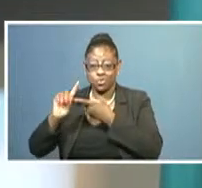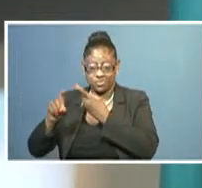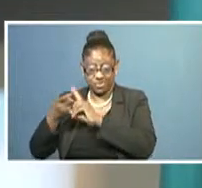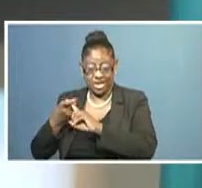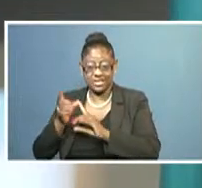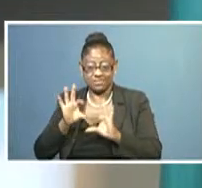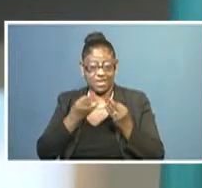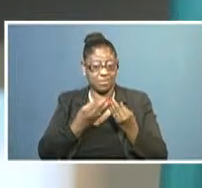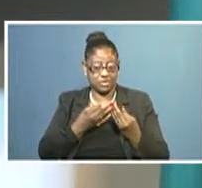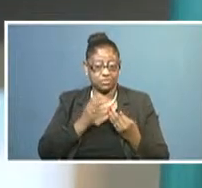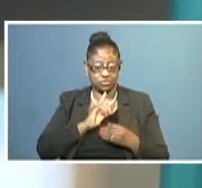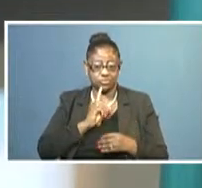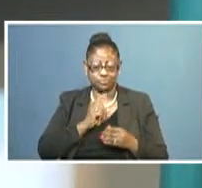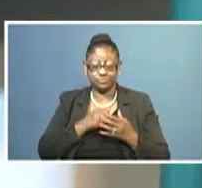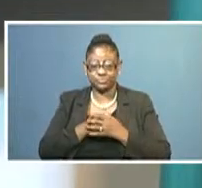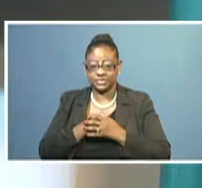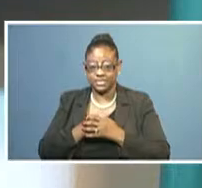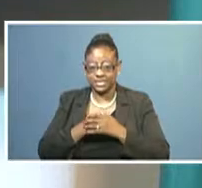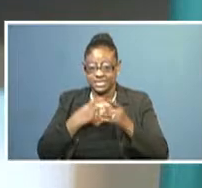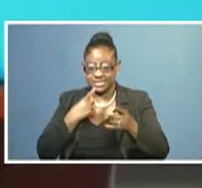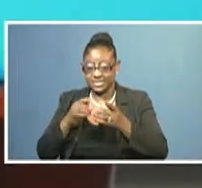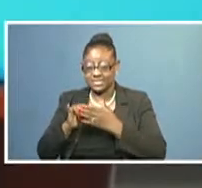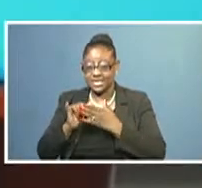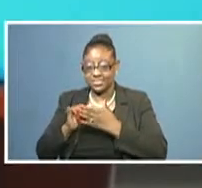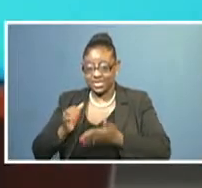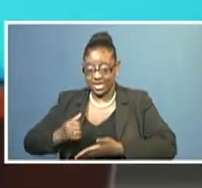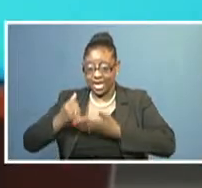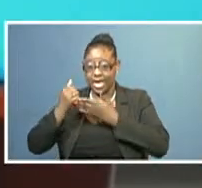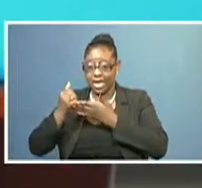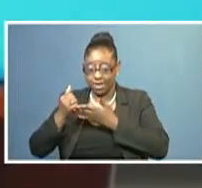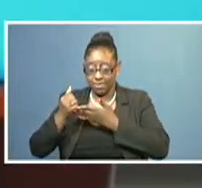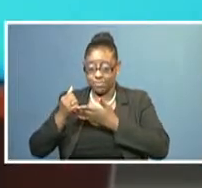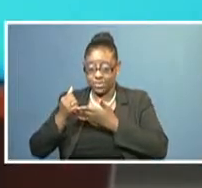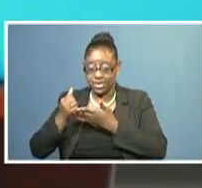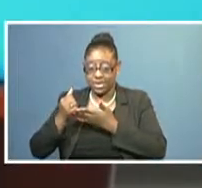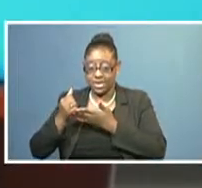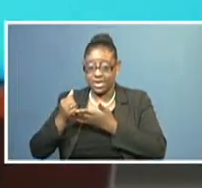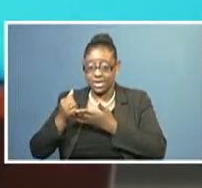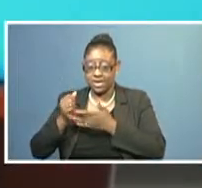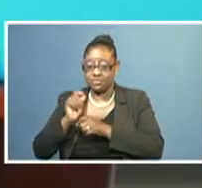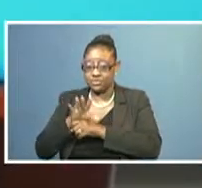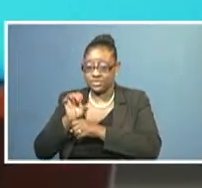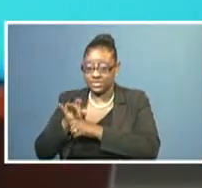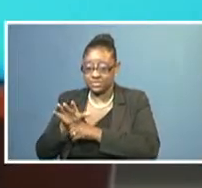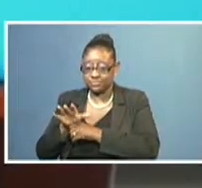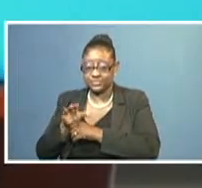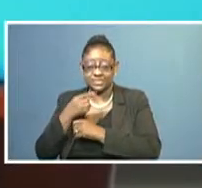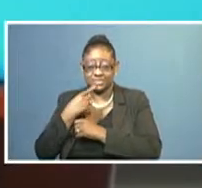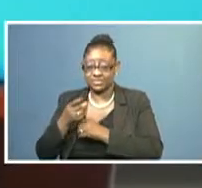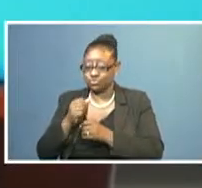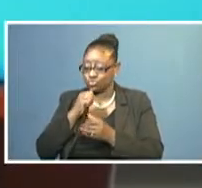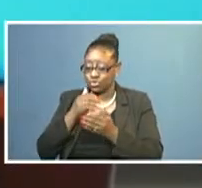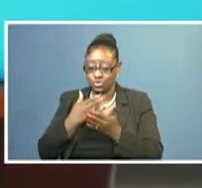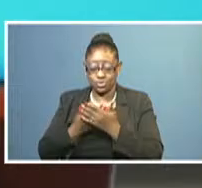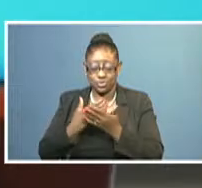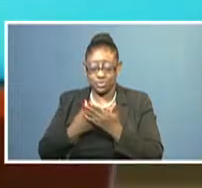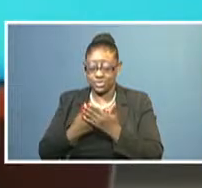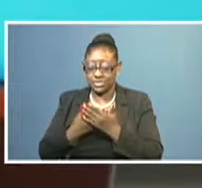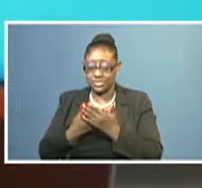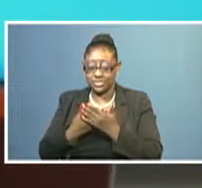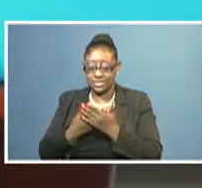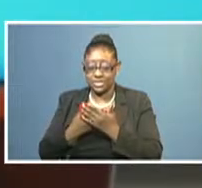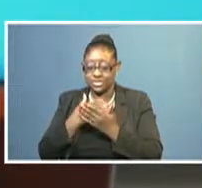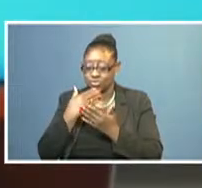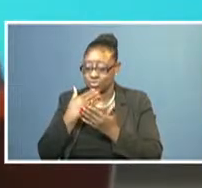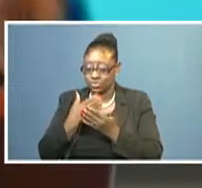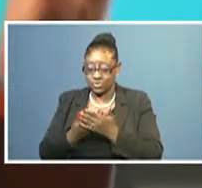and friends. The center offers counseling, and while Christie acknowledges it's not the ideal situation, there's also